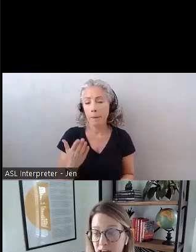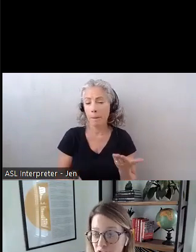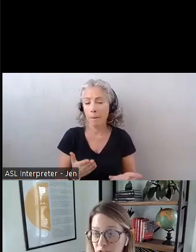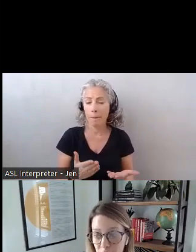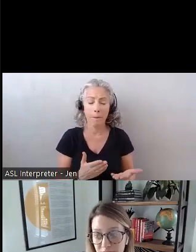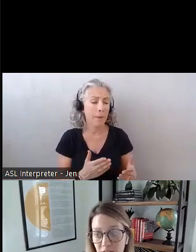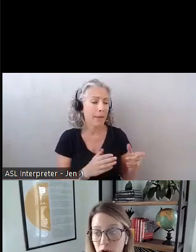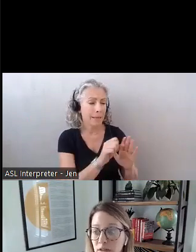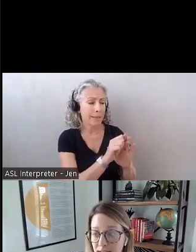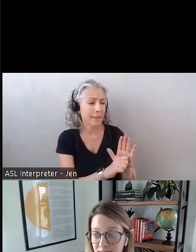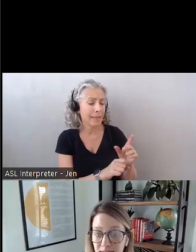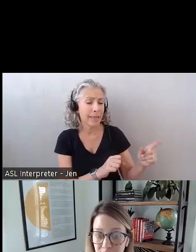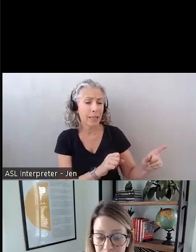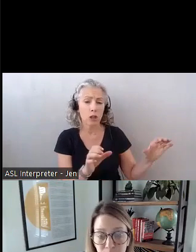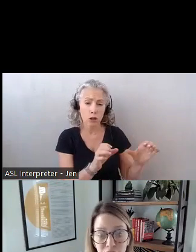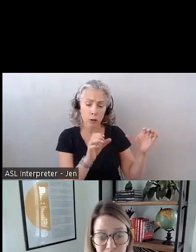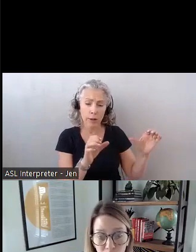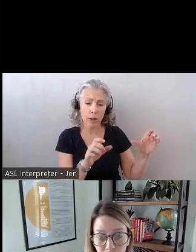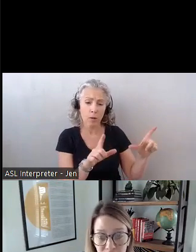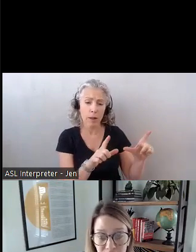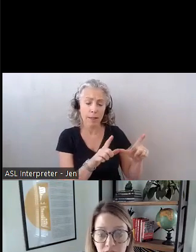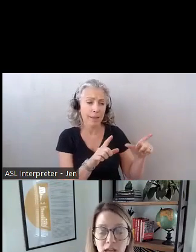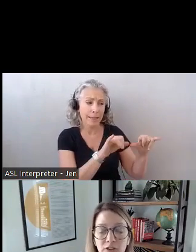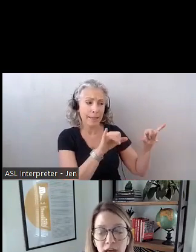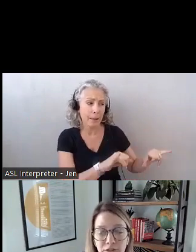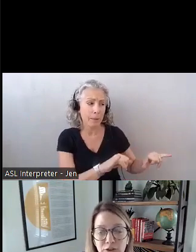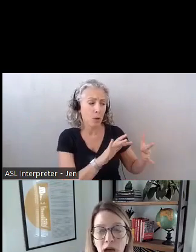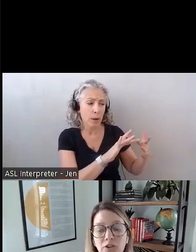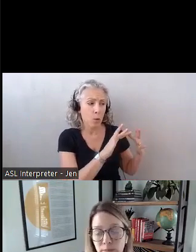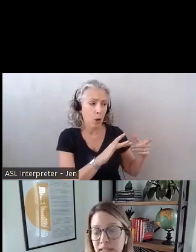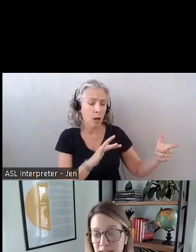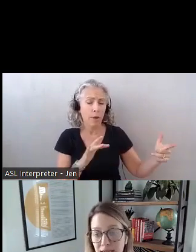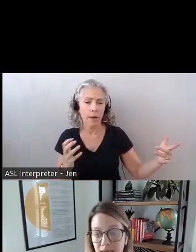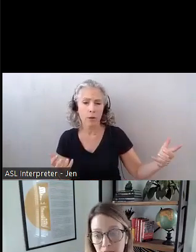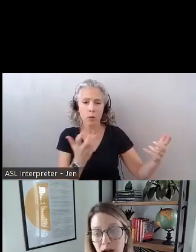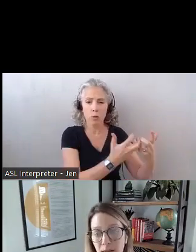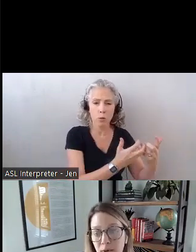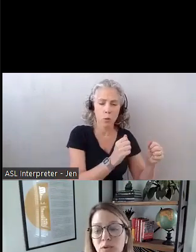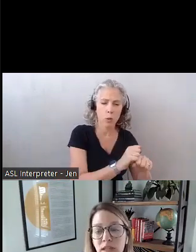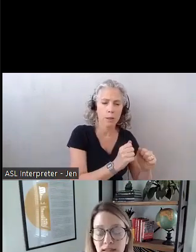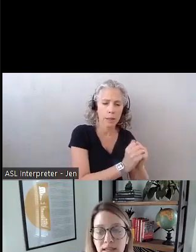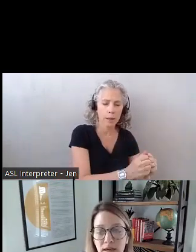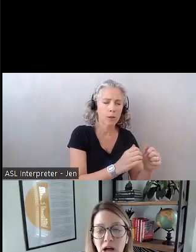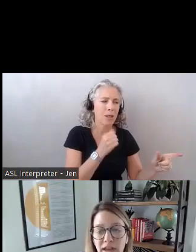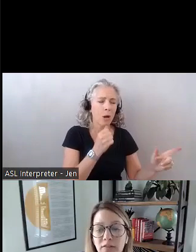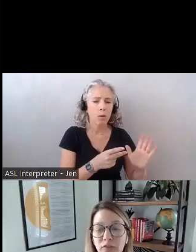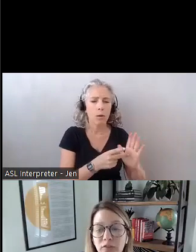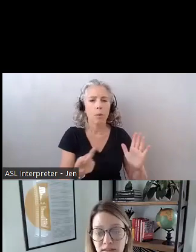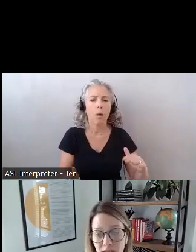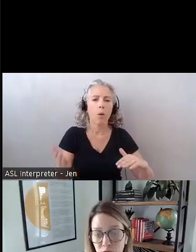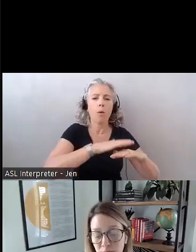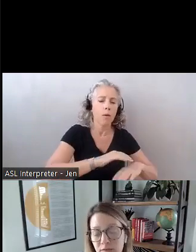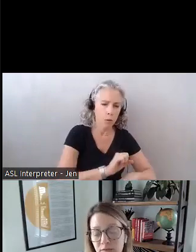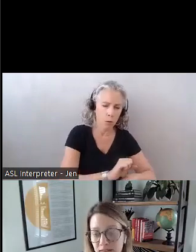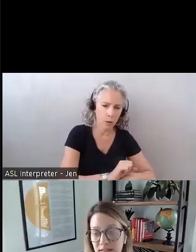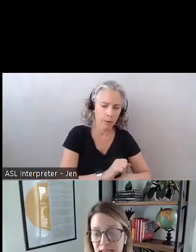existing state-sanctioned, certified, or licensed systems or networks so that they're not duplicating, but really thinking about that